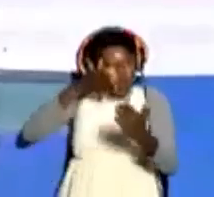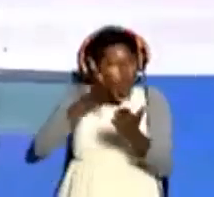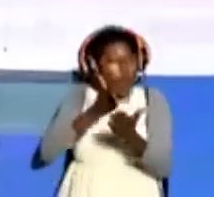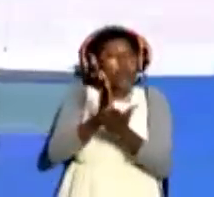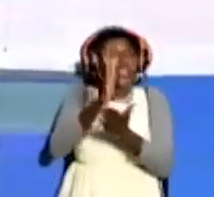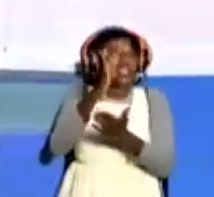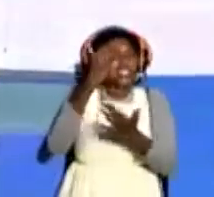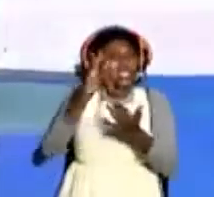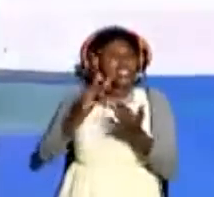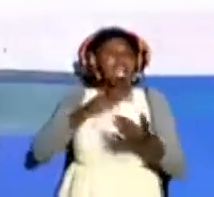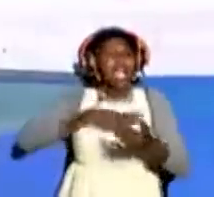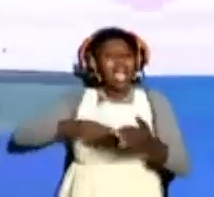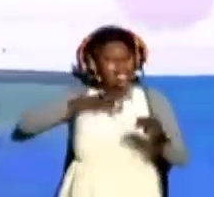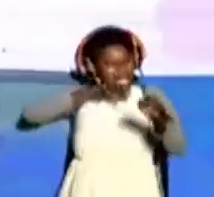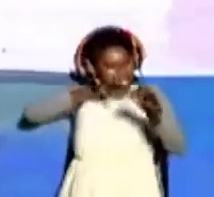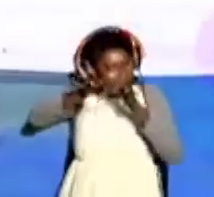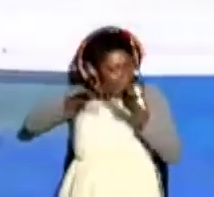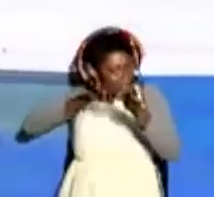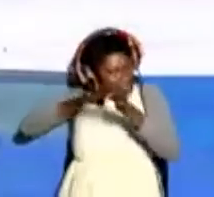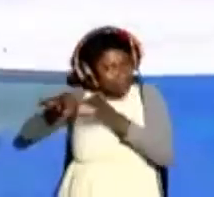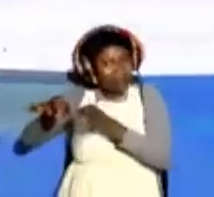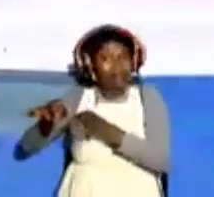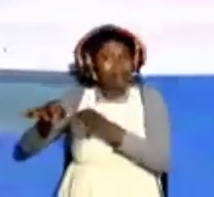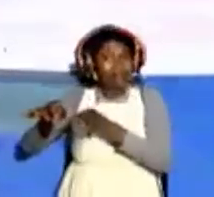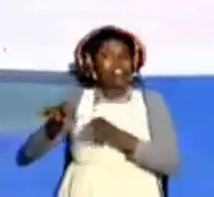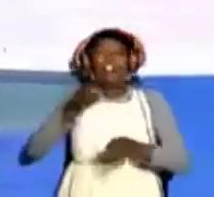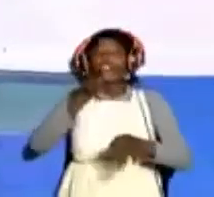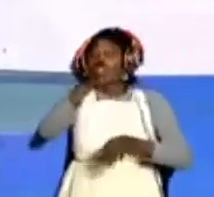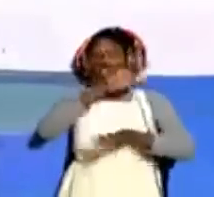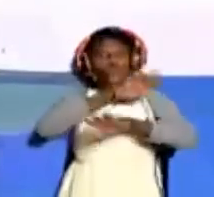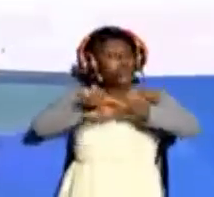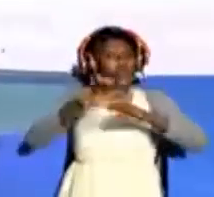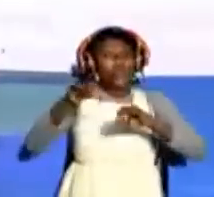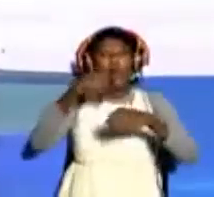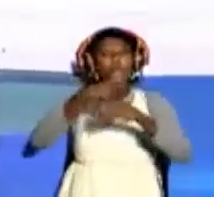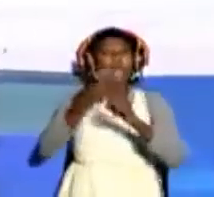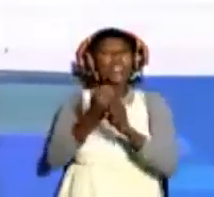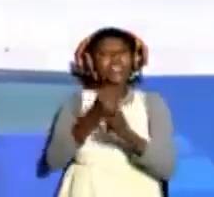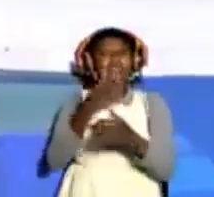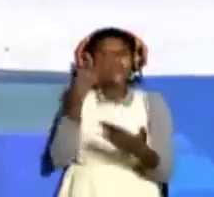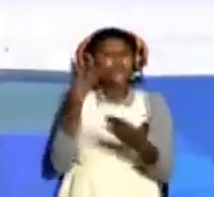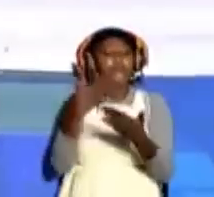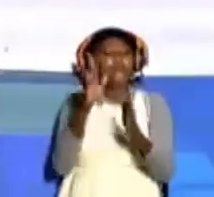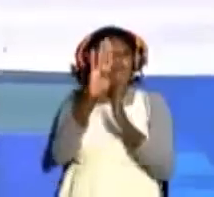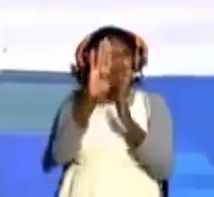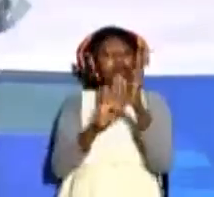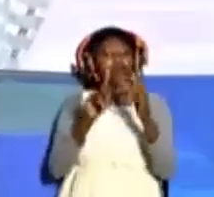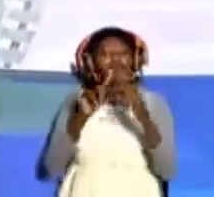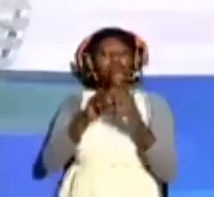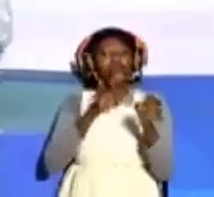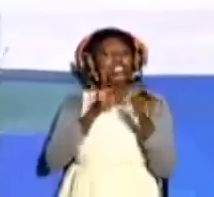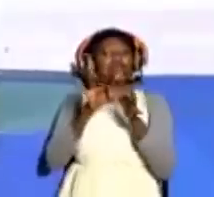Correctly analyzing. You don't make the Bible to say what it is not saying.